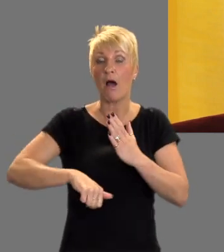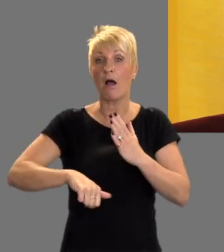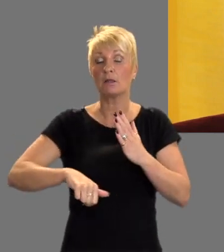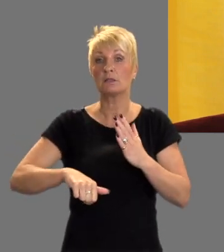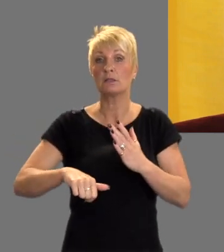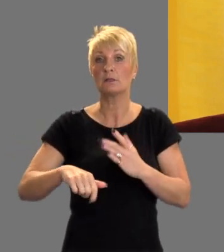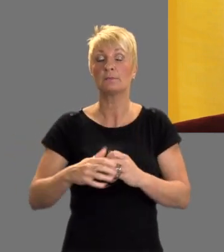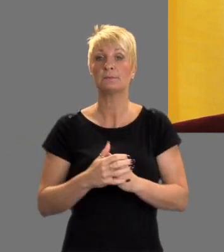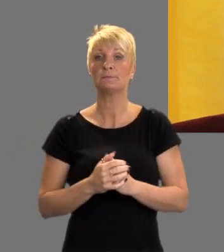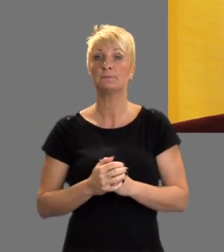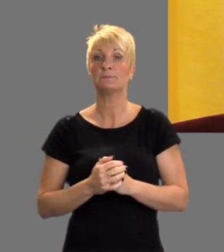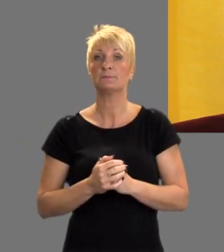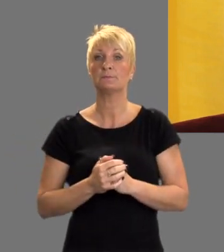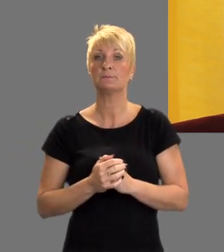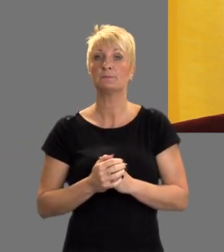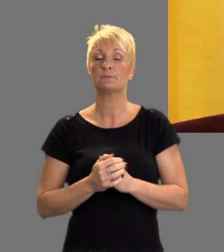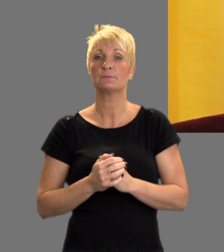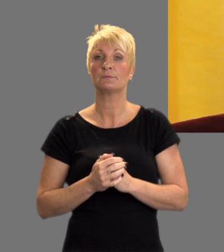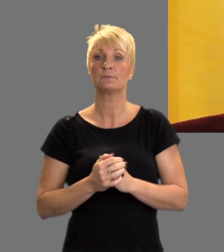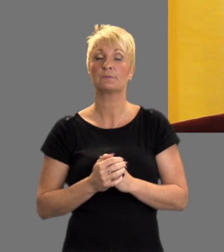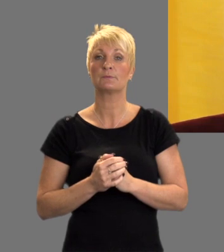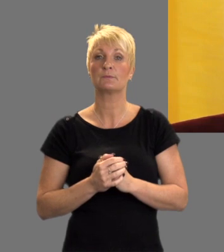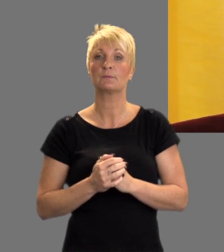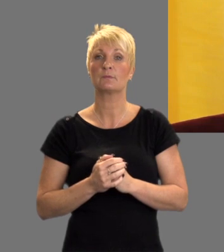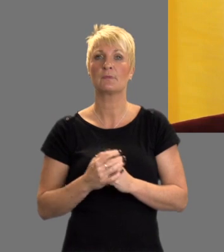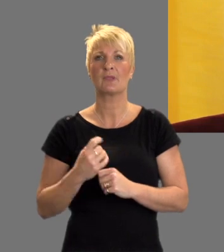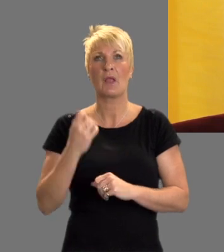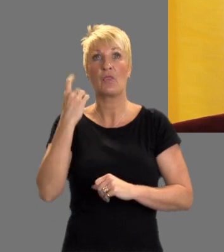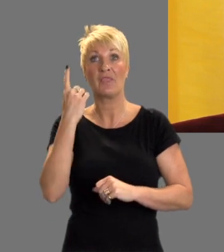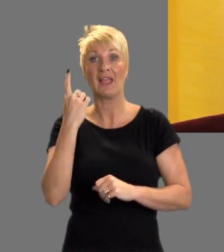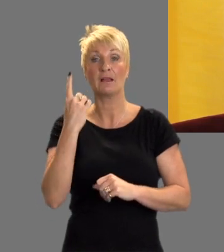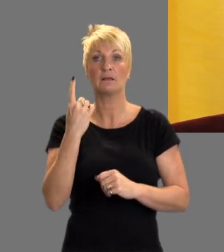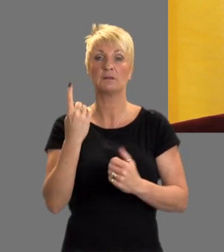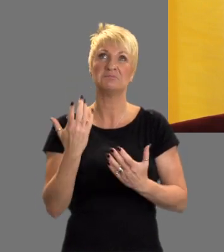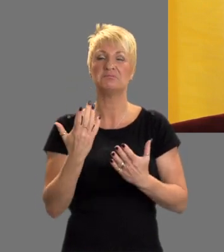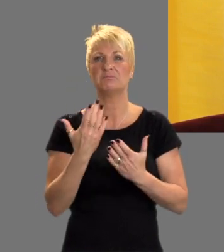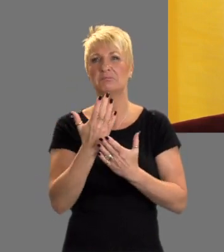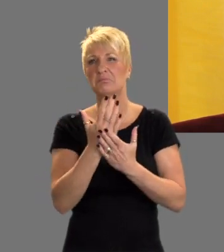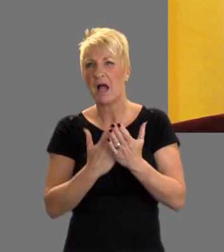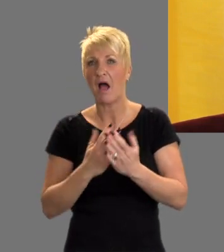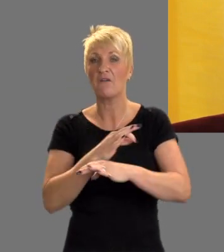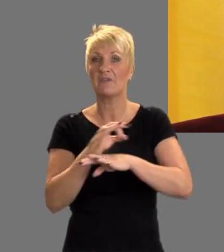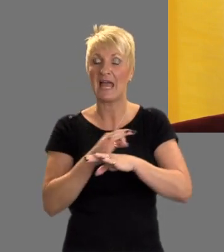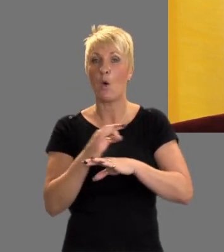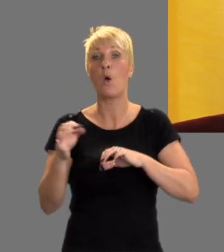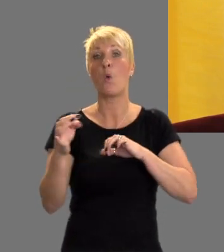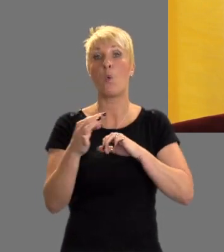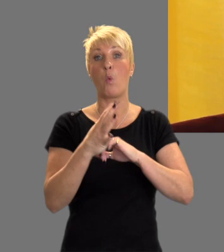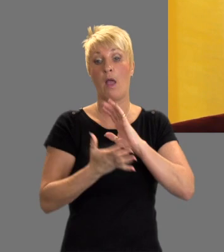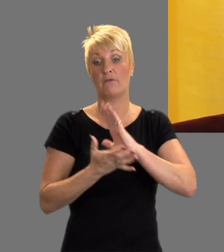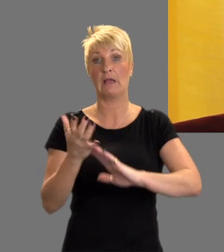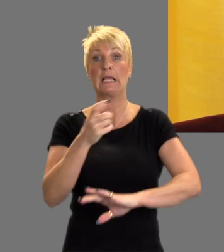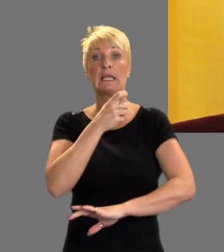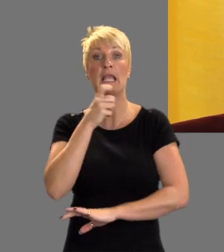diagnosis, then I think I was with her for about half an hour. Then my wife and I went to